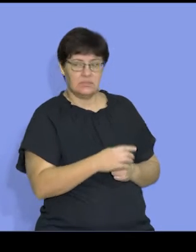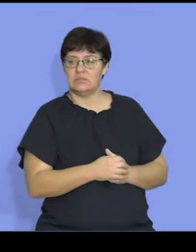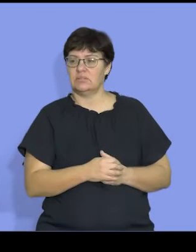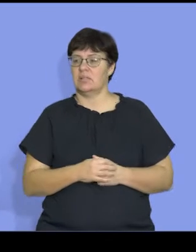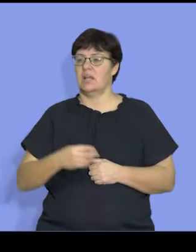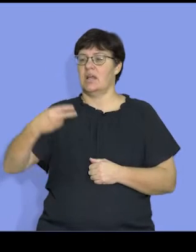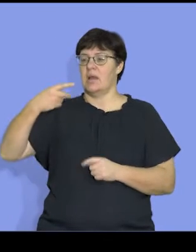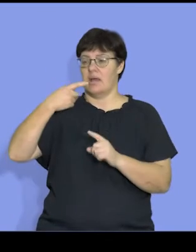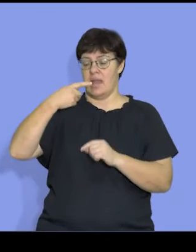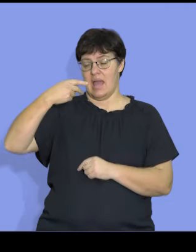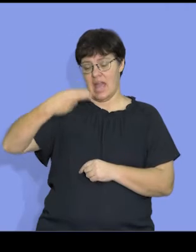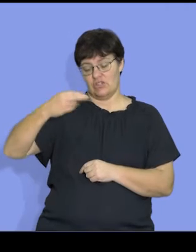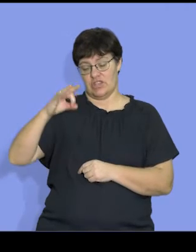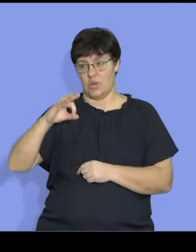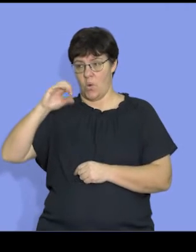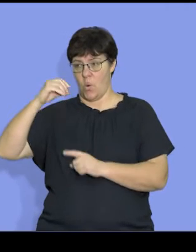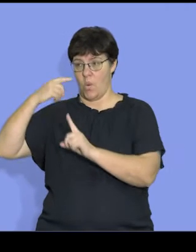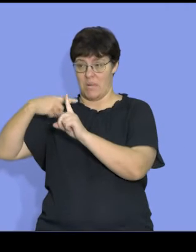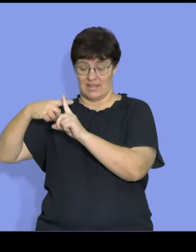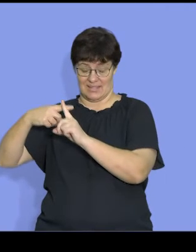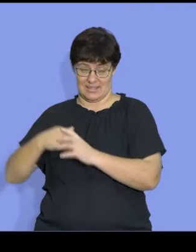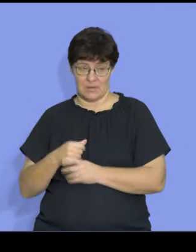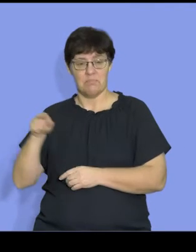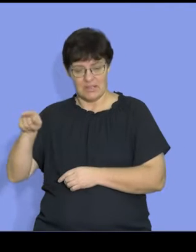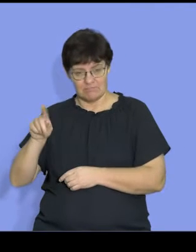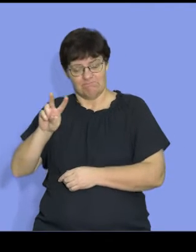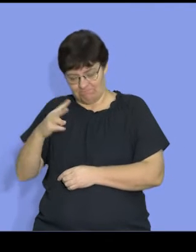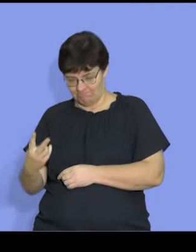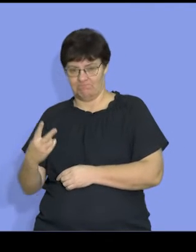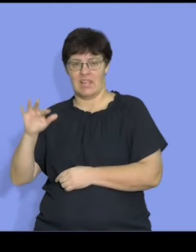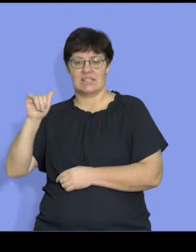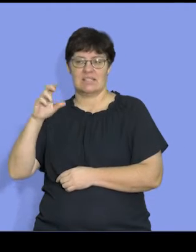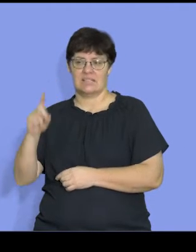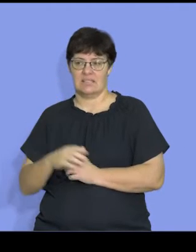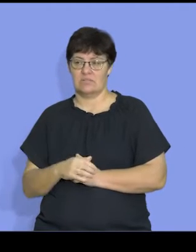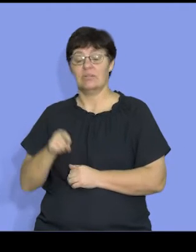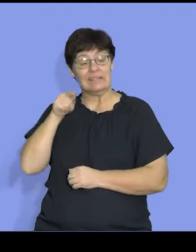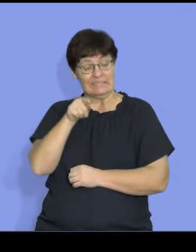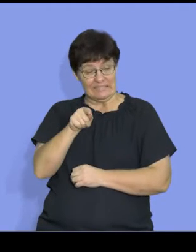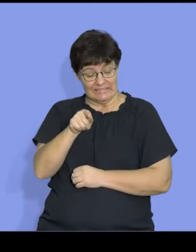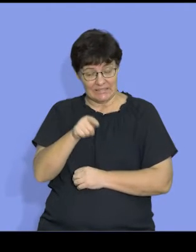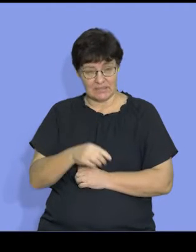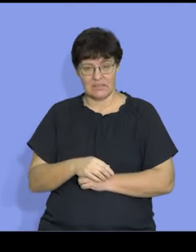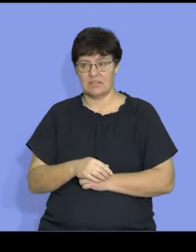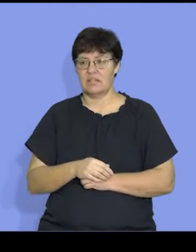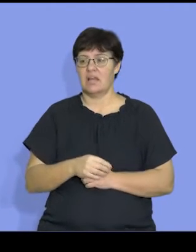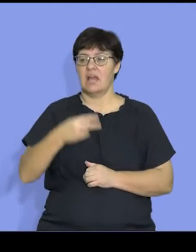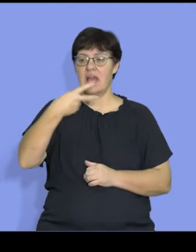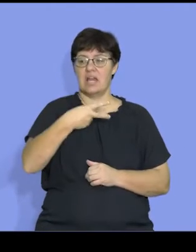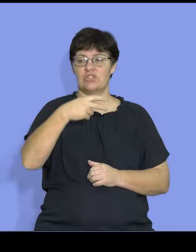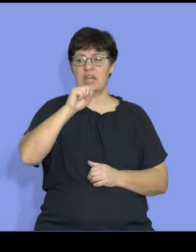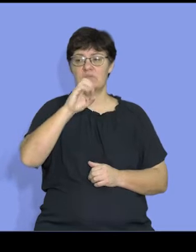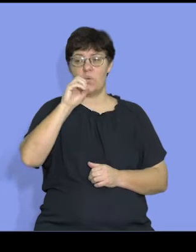ion. So this hydronium ion becomes a conjugate acid, right? It means in this case, the hydrogen sulfate